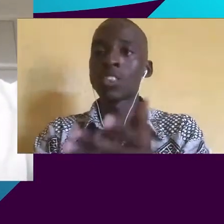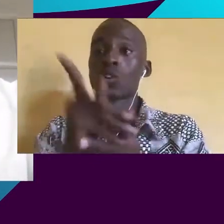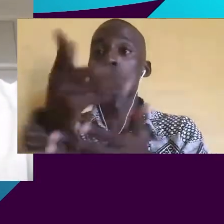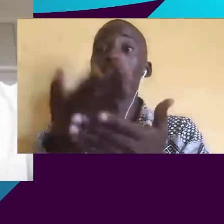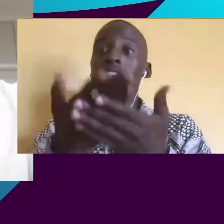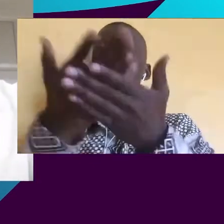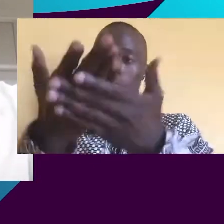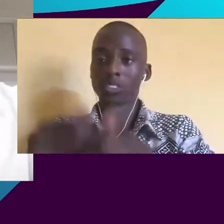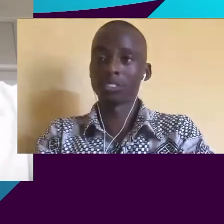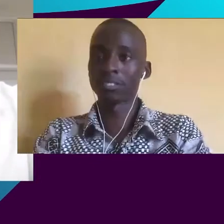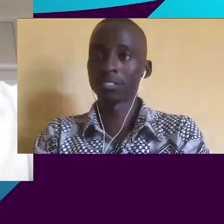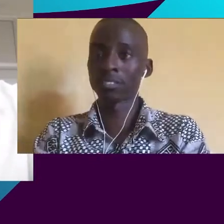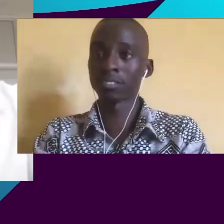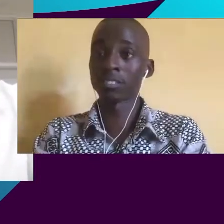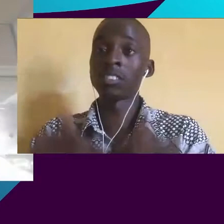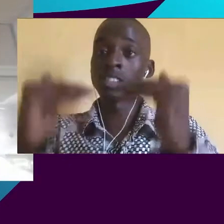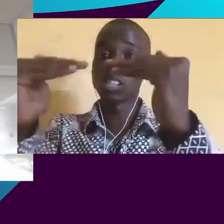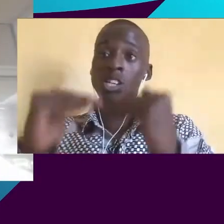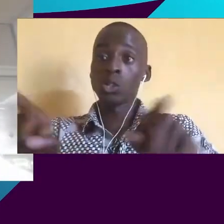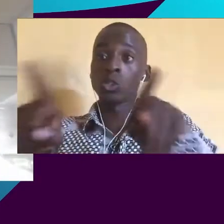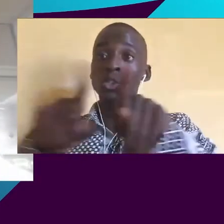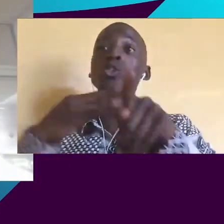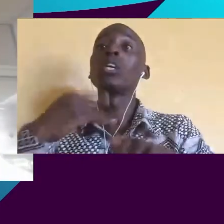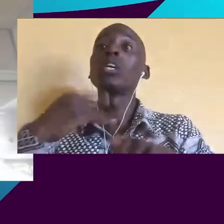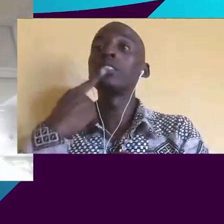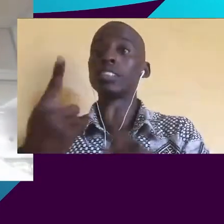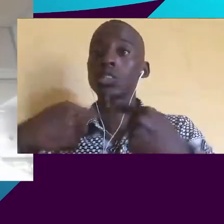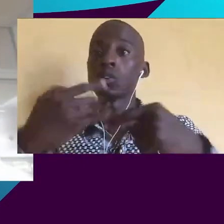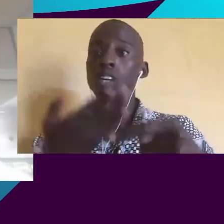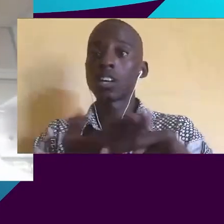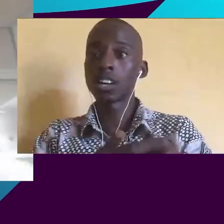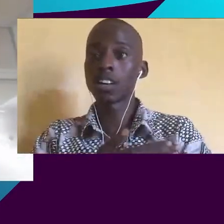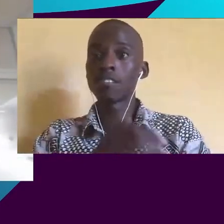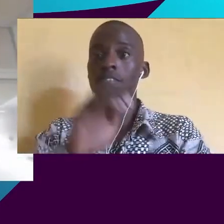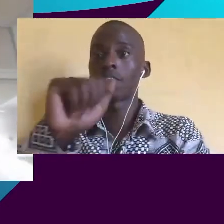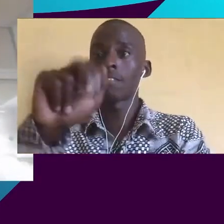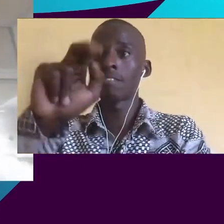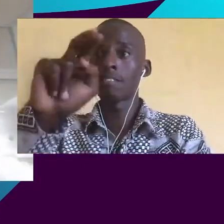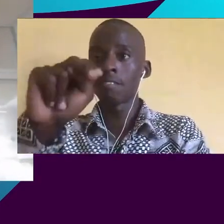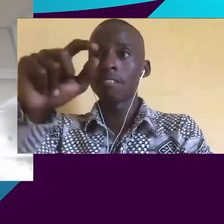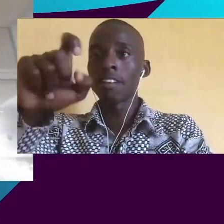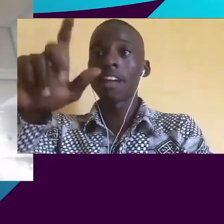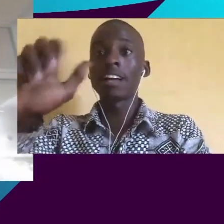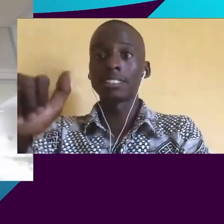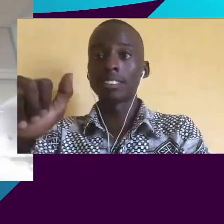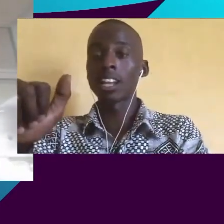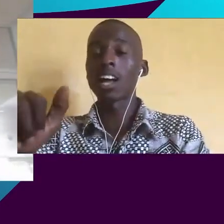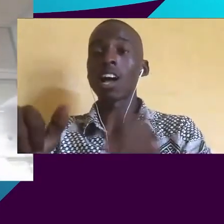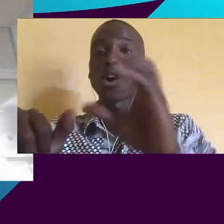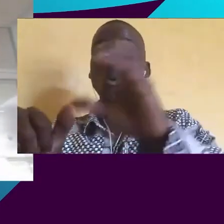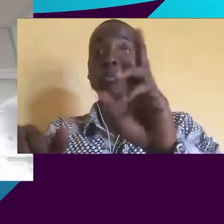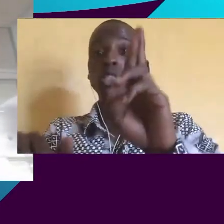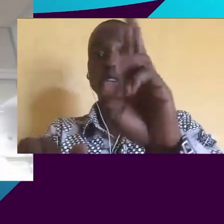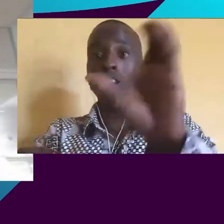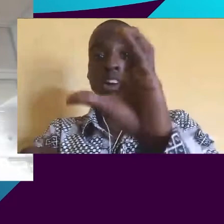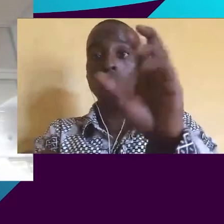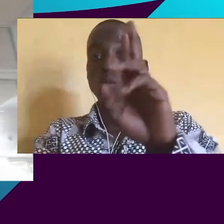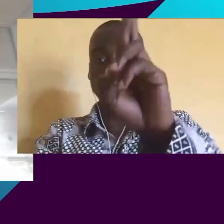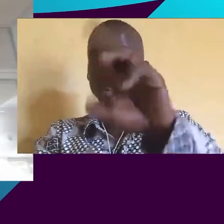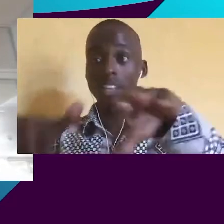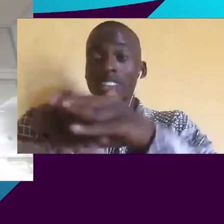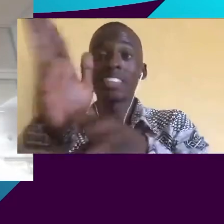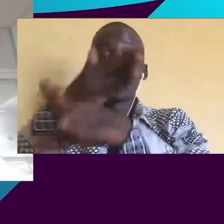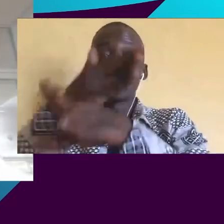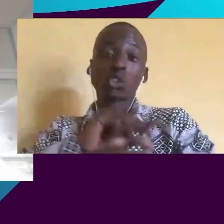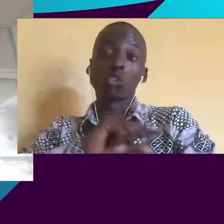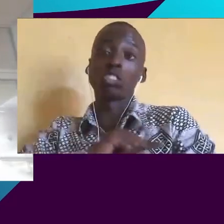also like to say we have Angela Nakafero, who is a commissioner in the Ministry of Gender. And these